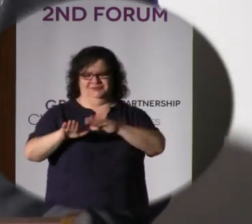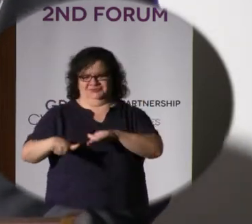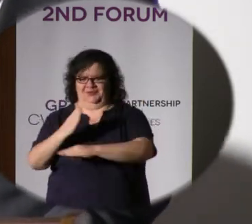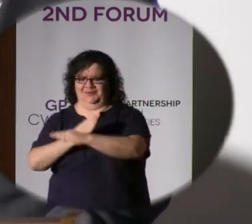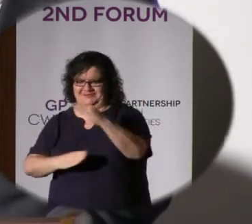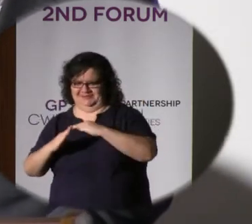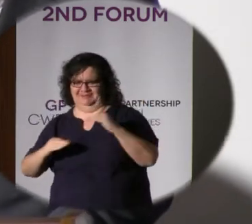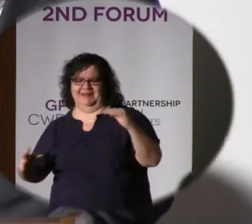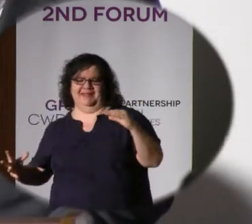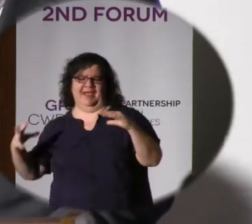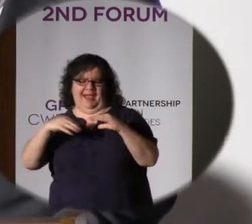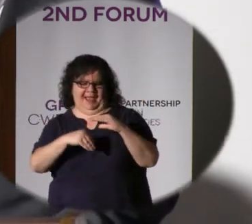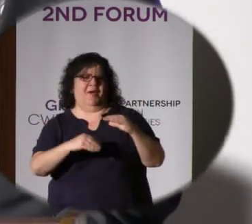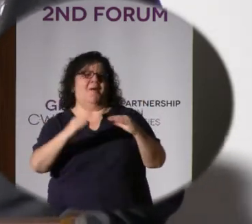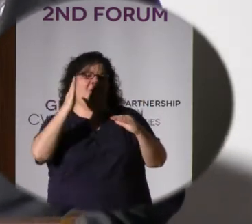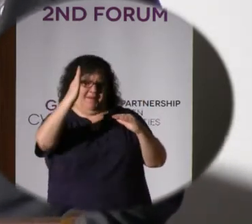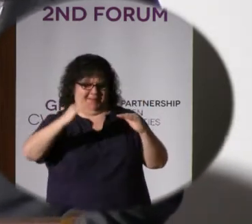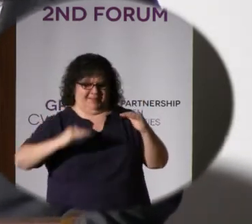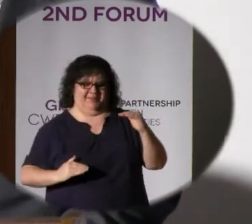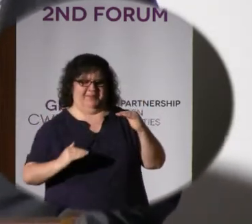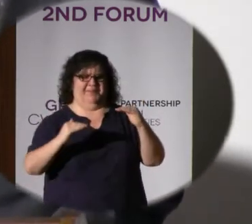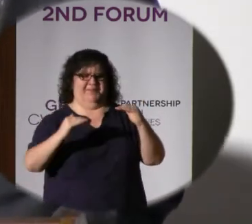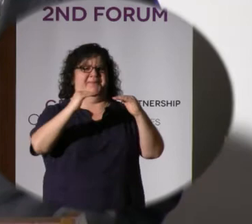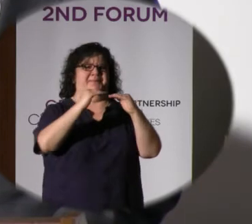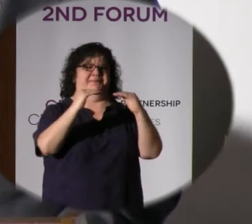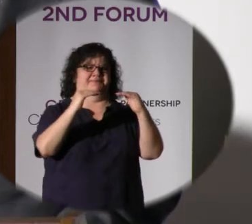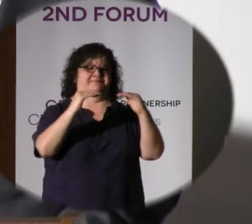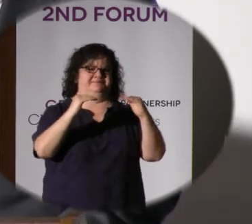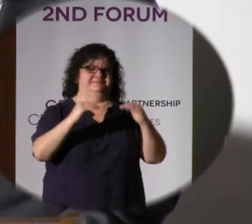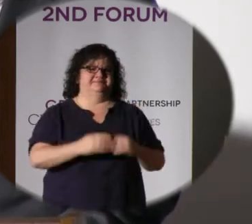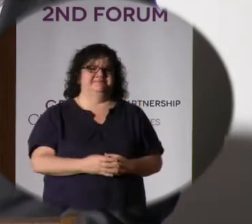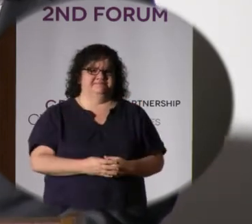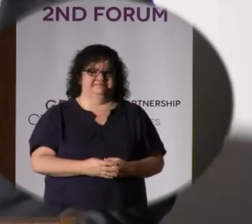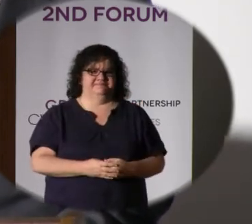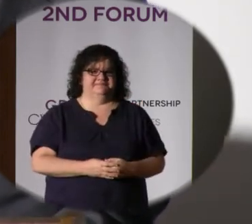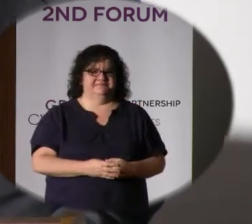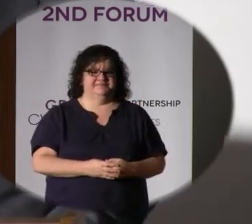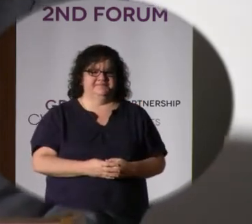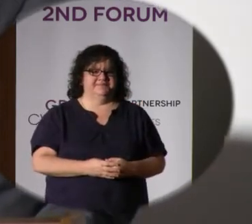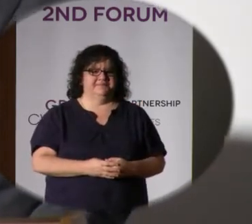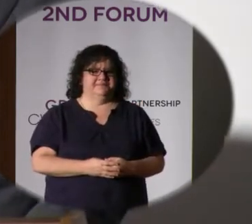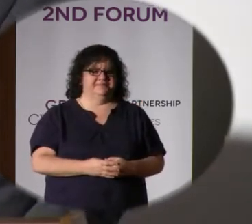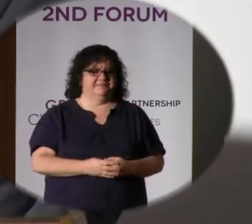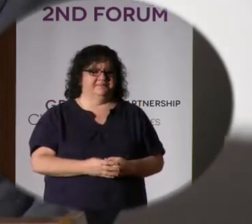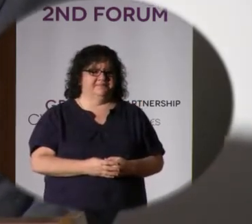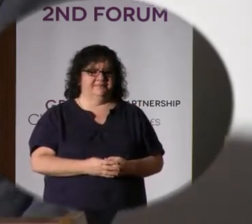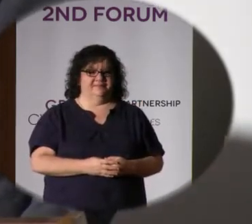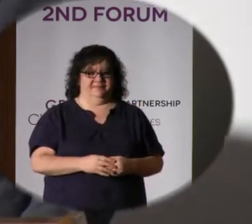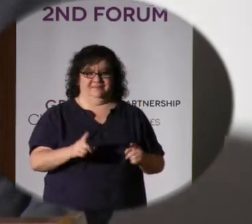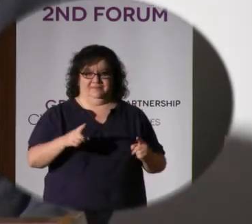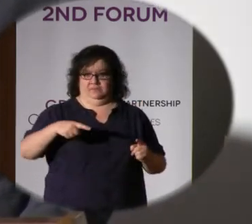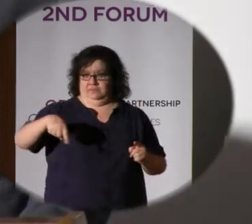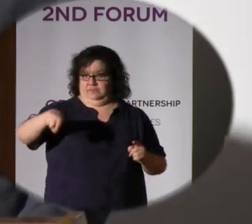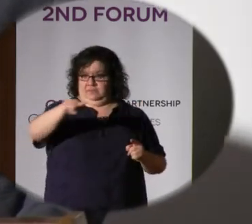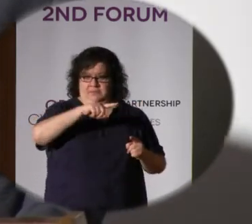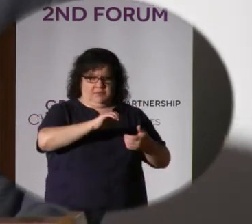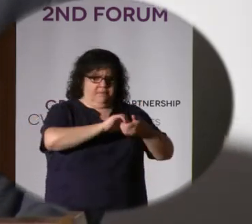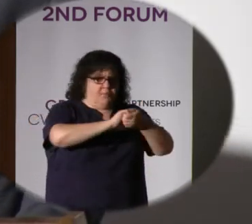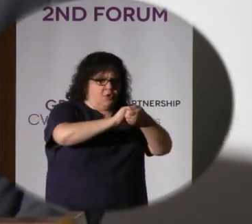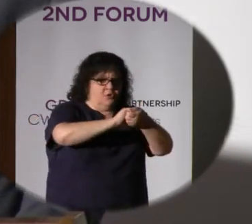proud to have brought to life can play a vital role in making this a